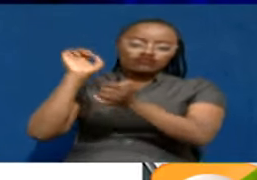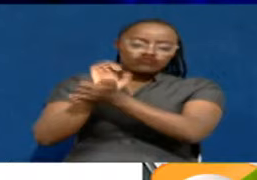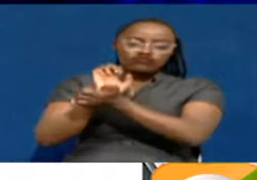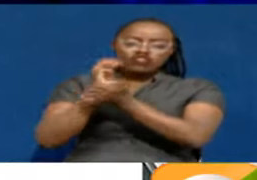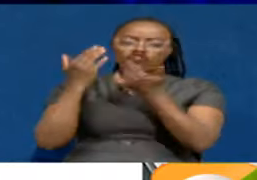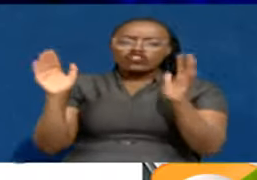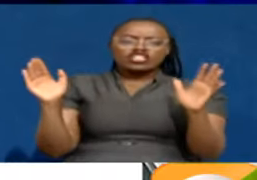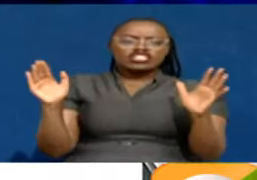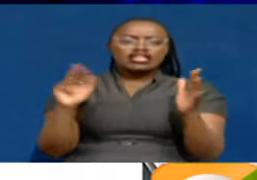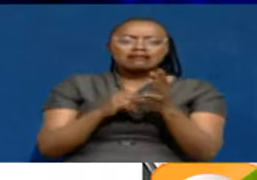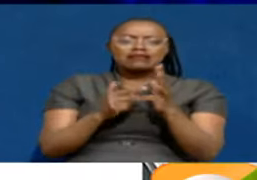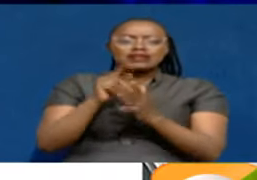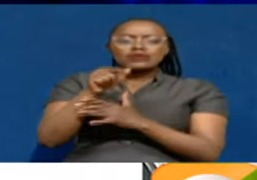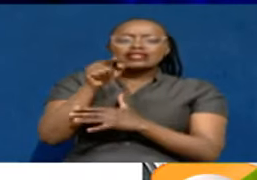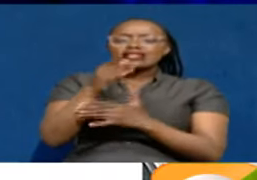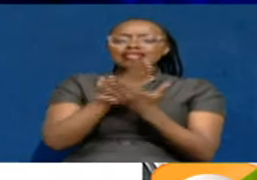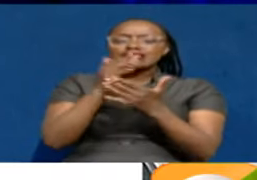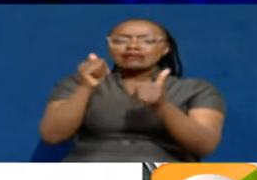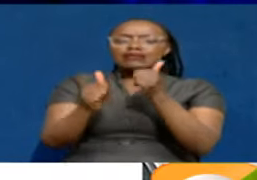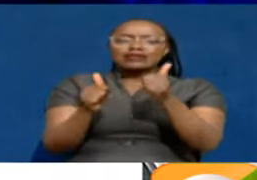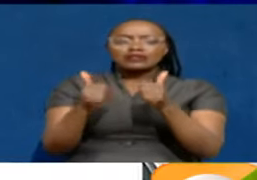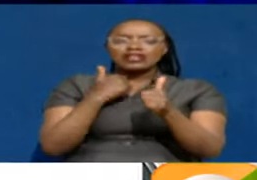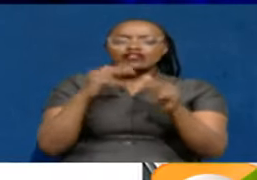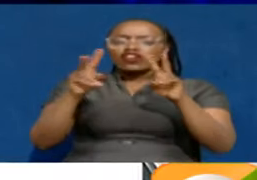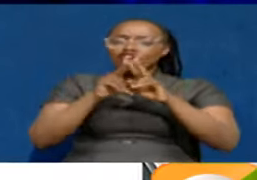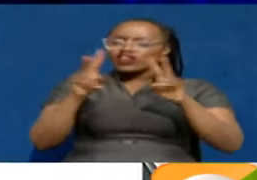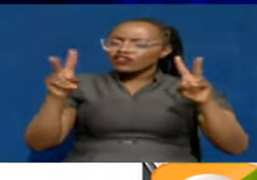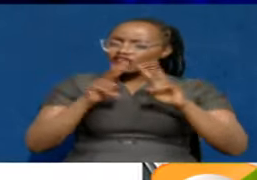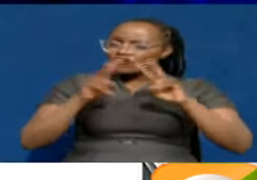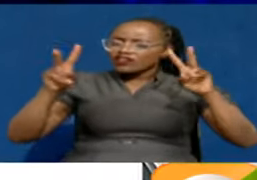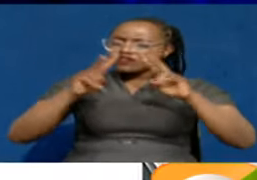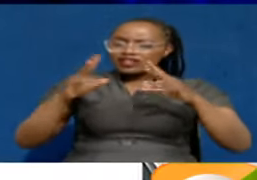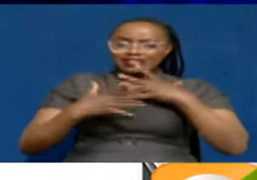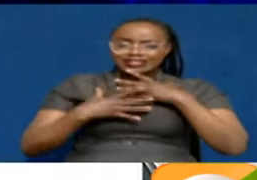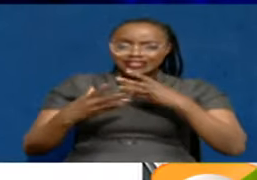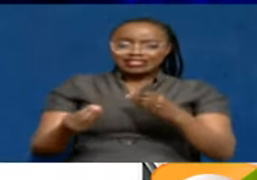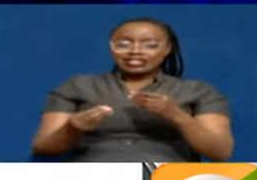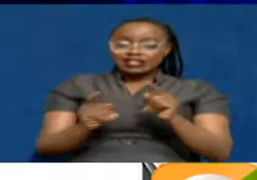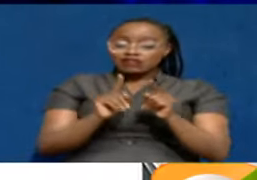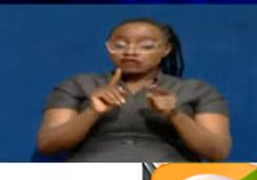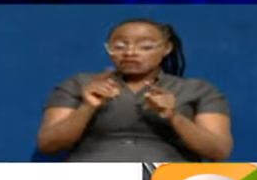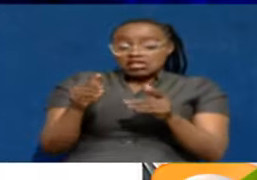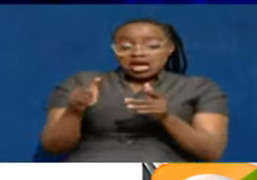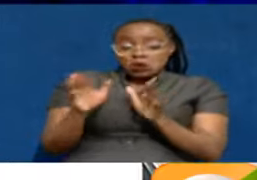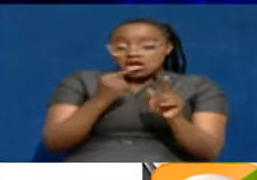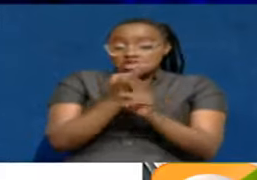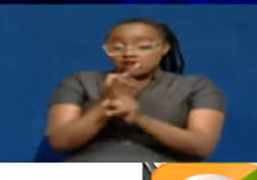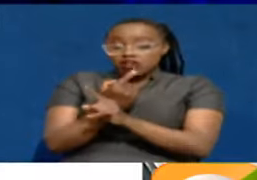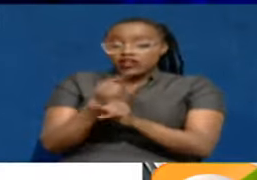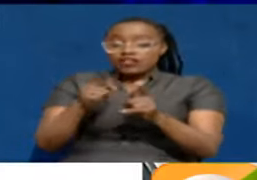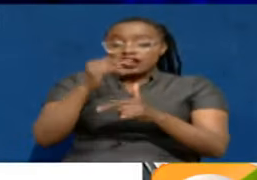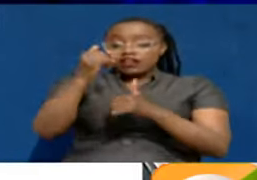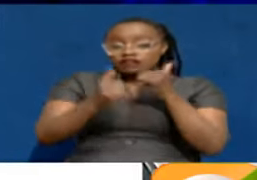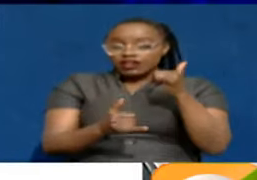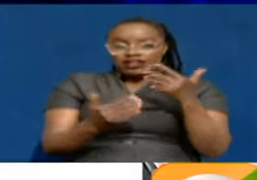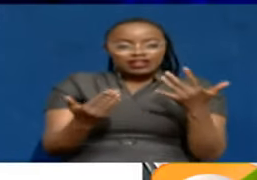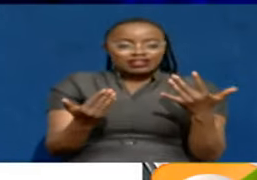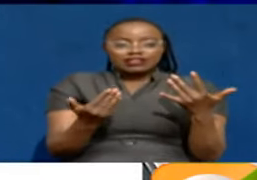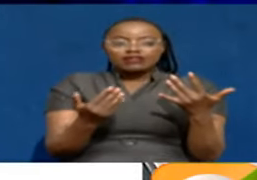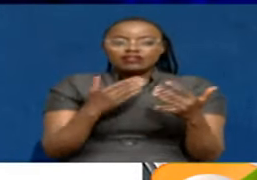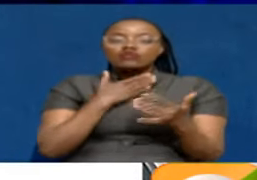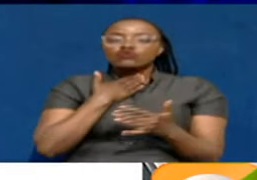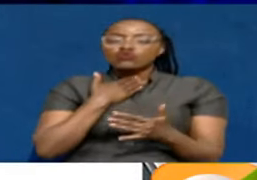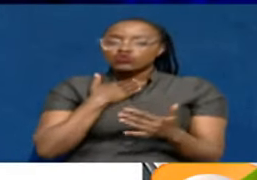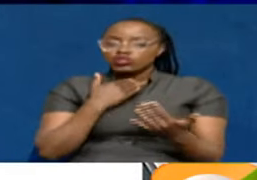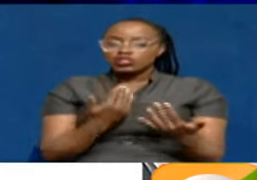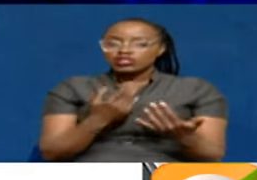jail. And this is something that is also very, very interesting, a first in a way. And finally, Joe, I mean, I just